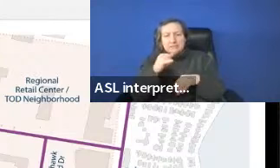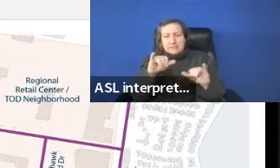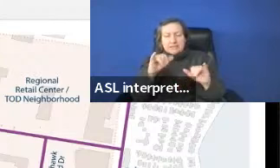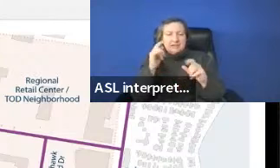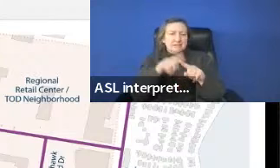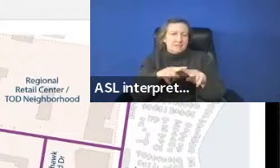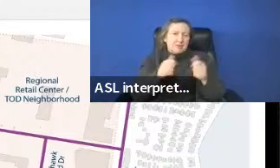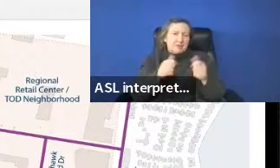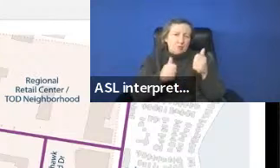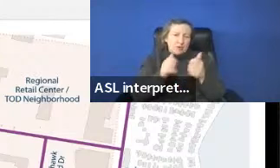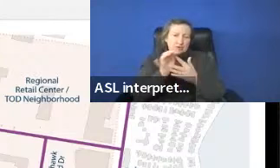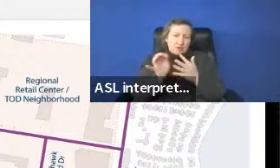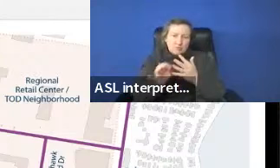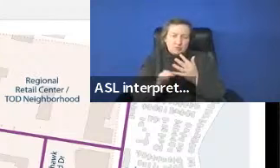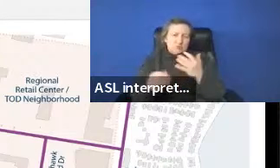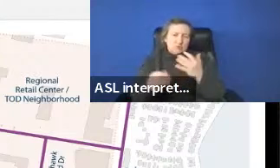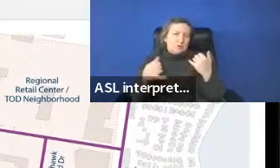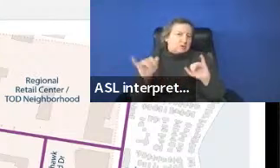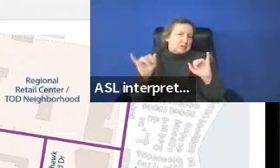So I think it's still.